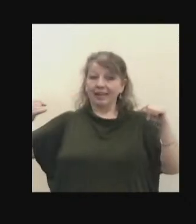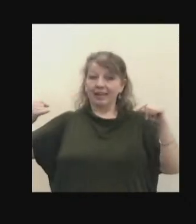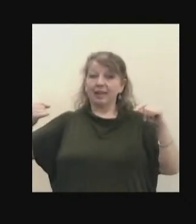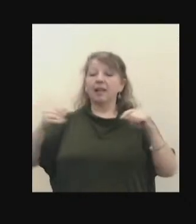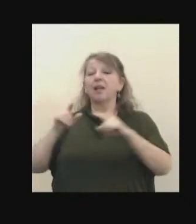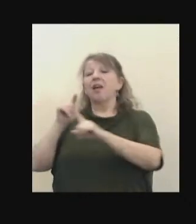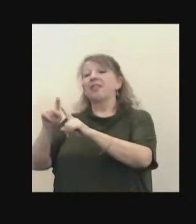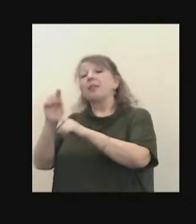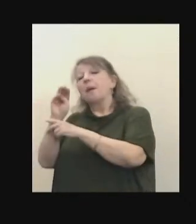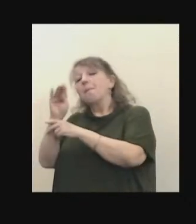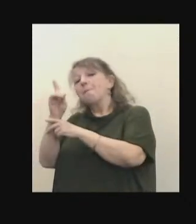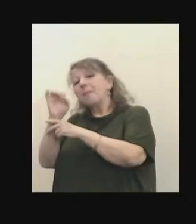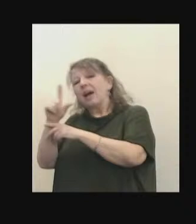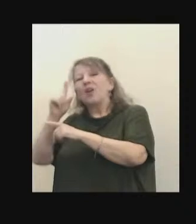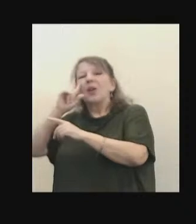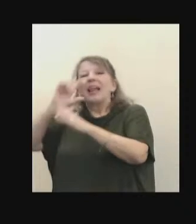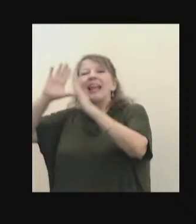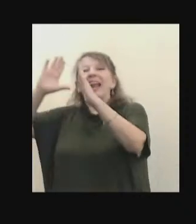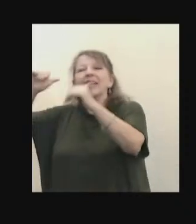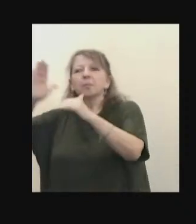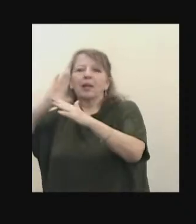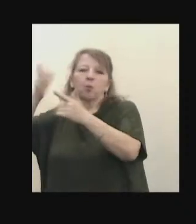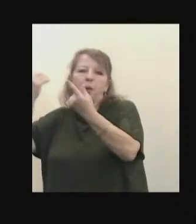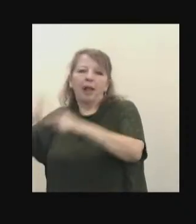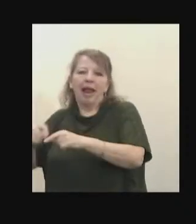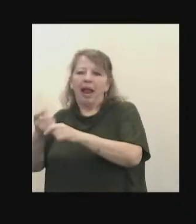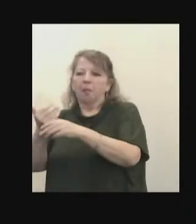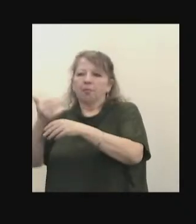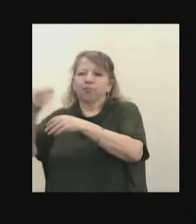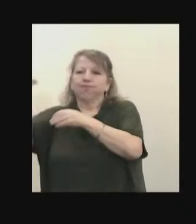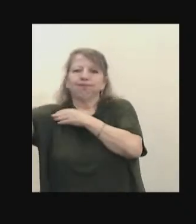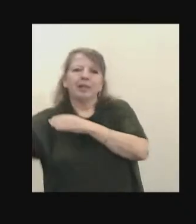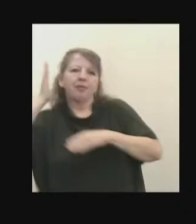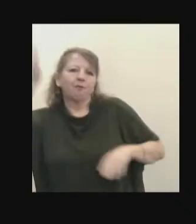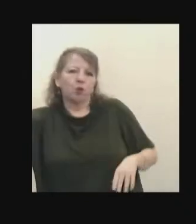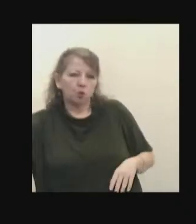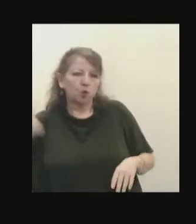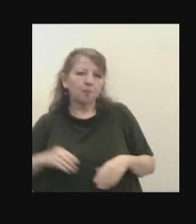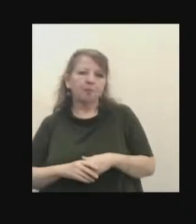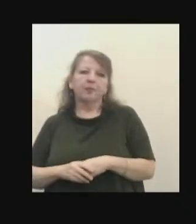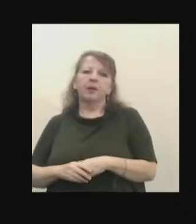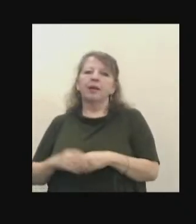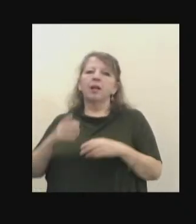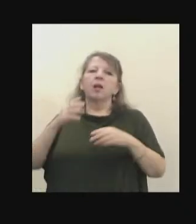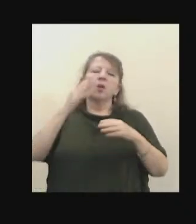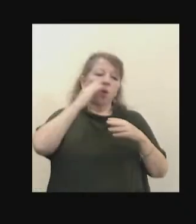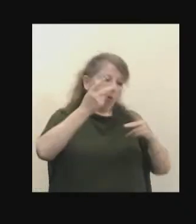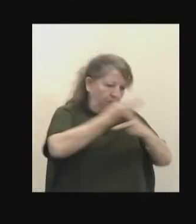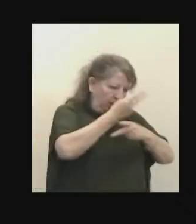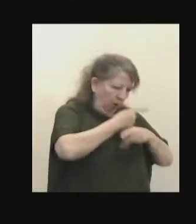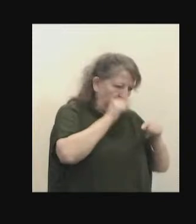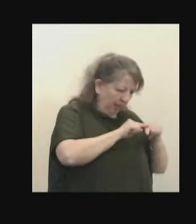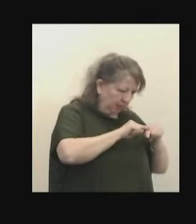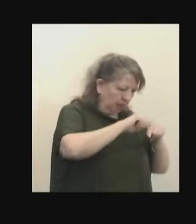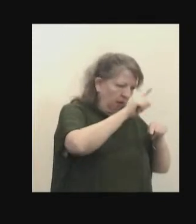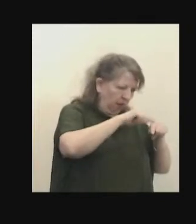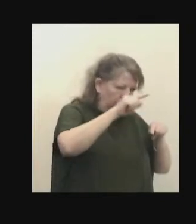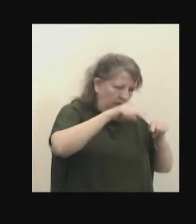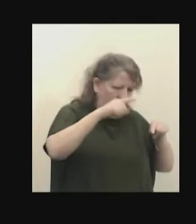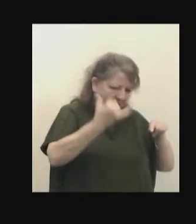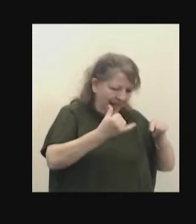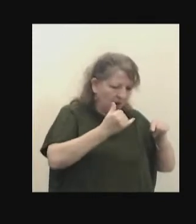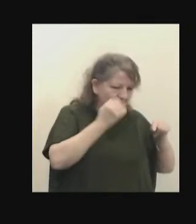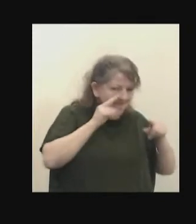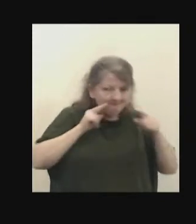model predicts the COVID-19 hospital census will be based on our COVID-19 prevalence,